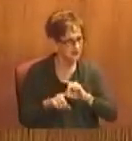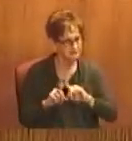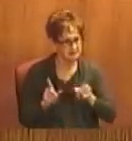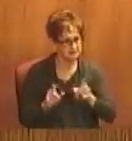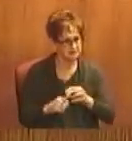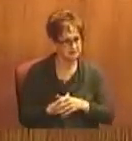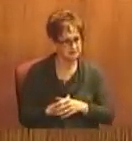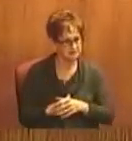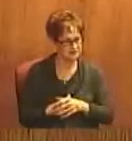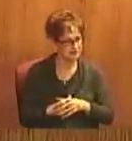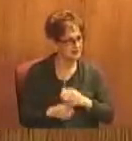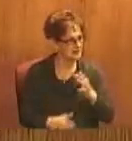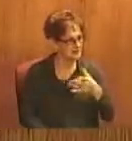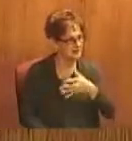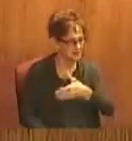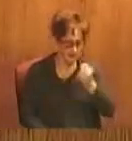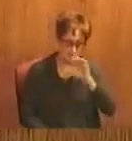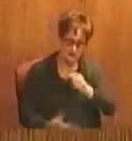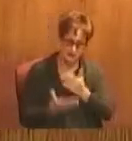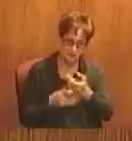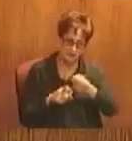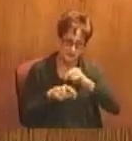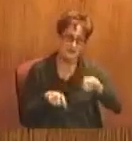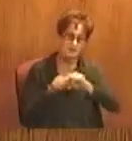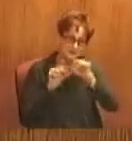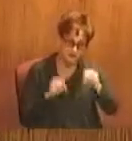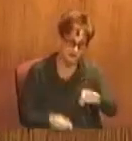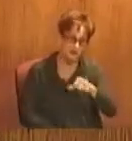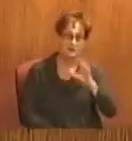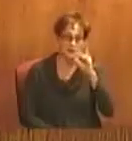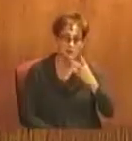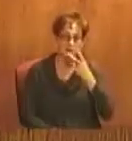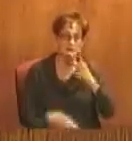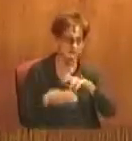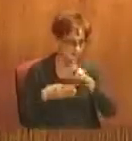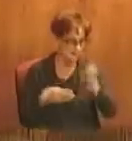Take your money out of the system, and then you'll see the results that you're looking for. Thank you.